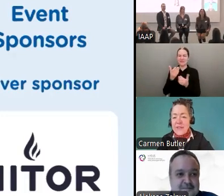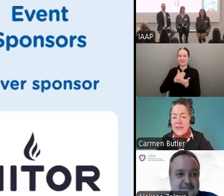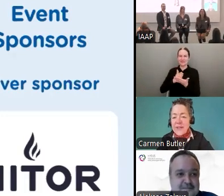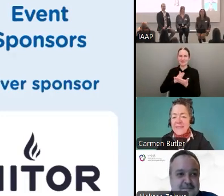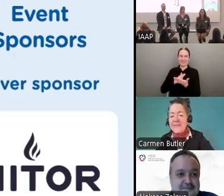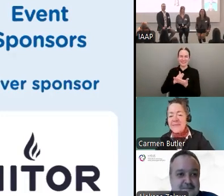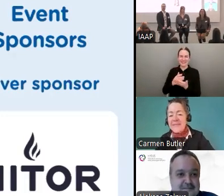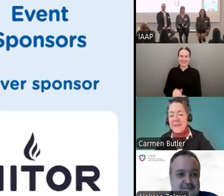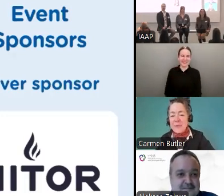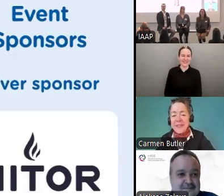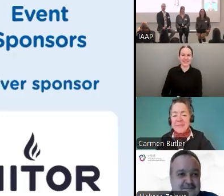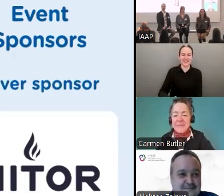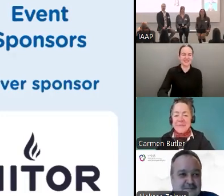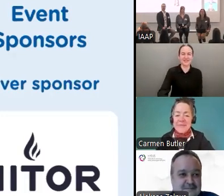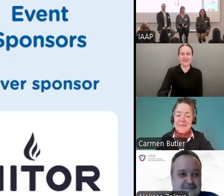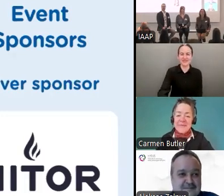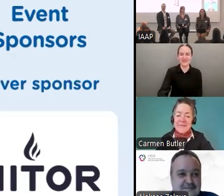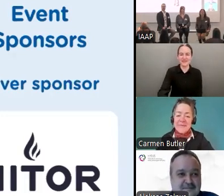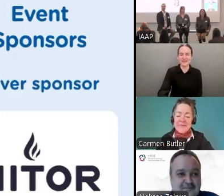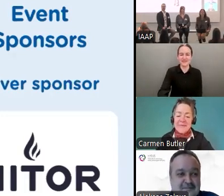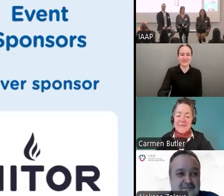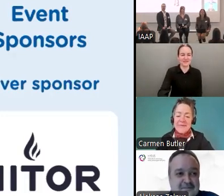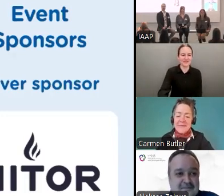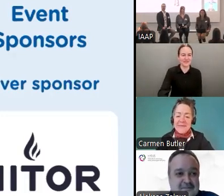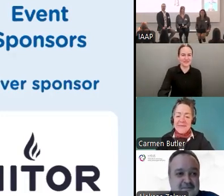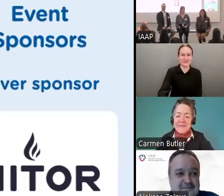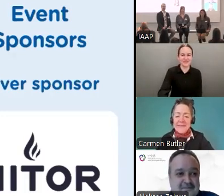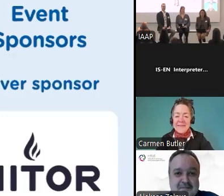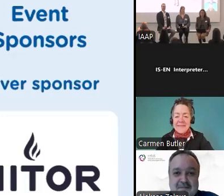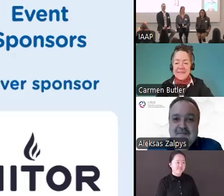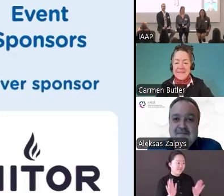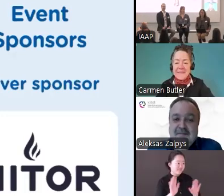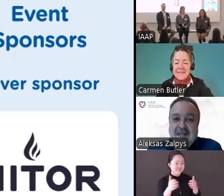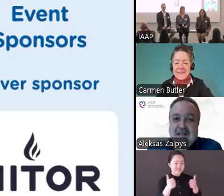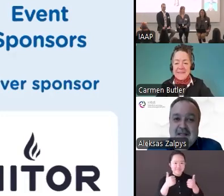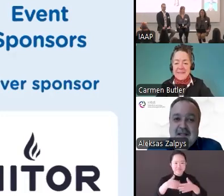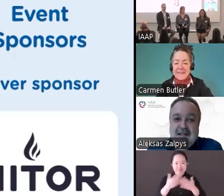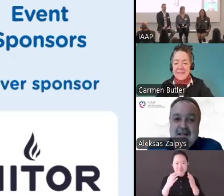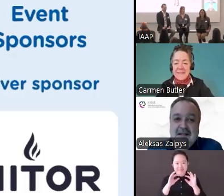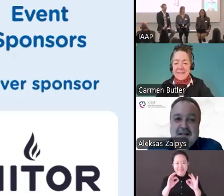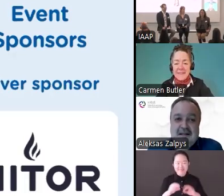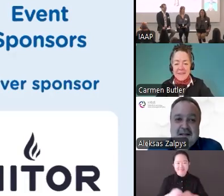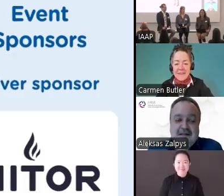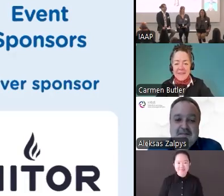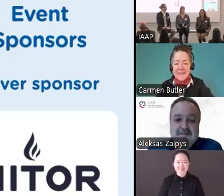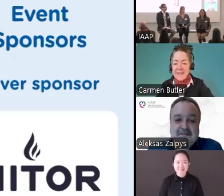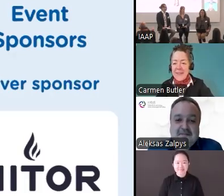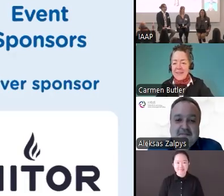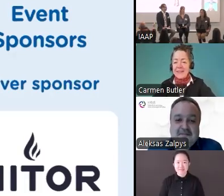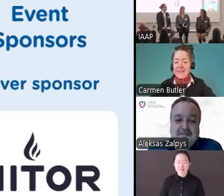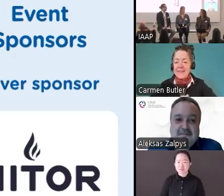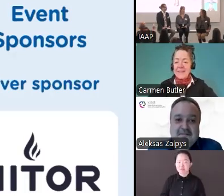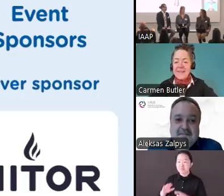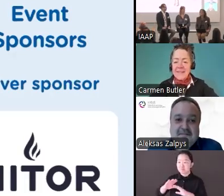Can you hear us? Good morning. Good morning. I hear somebody, but I don't see you. Okay.